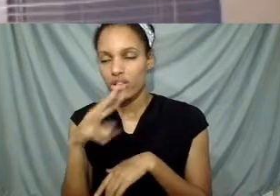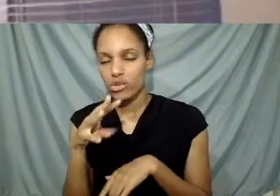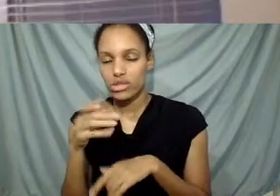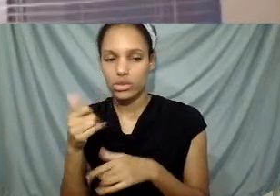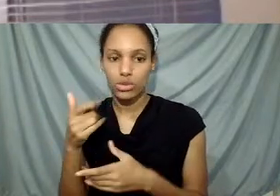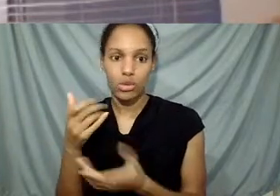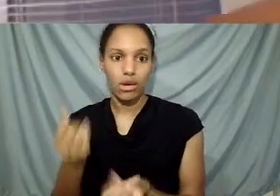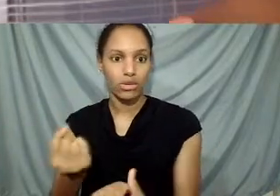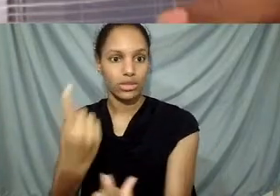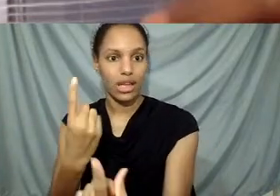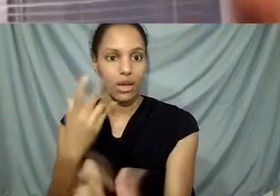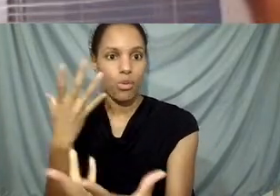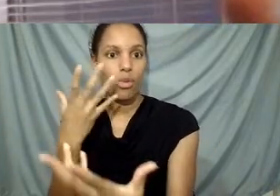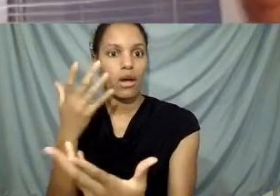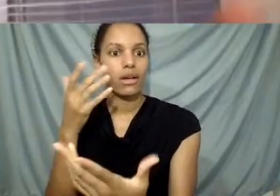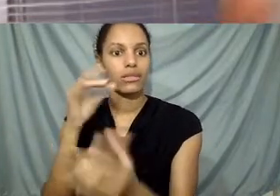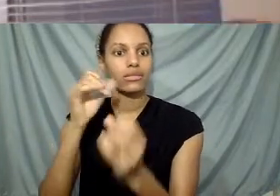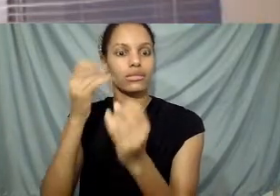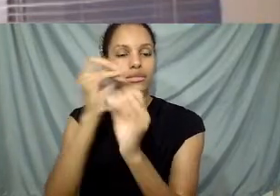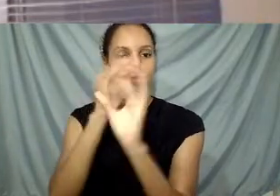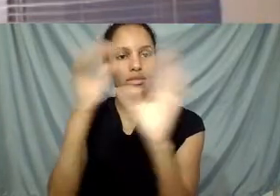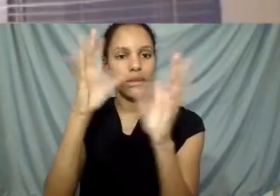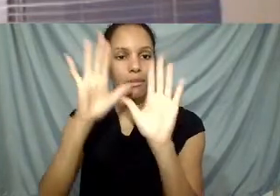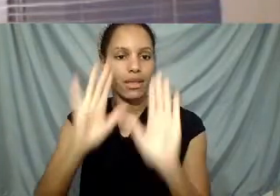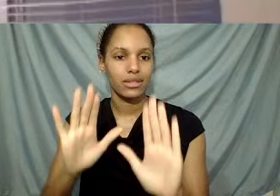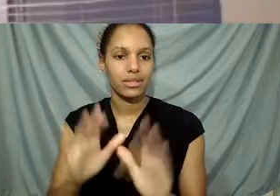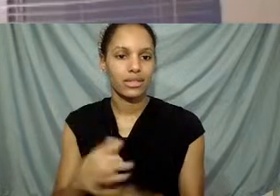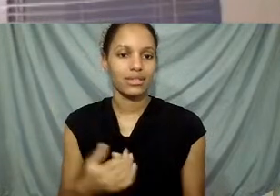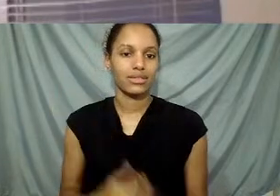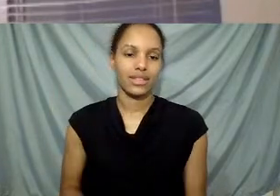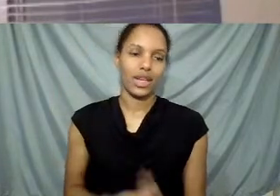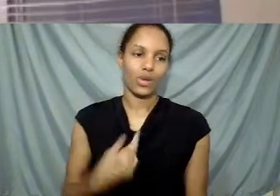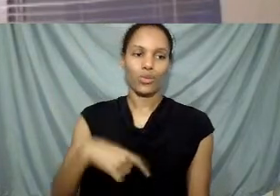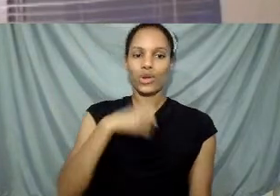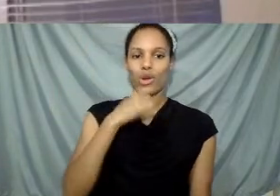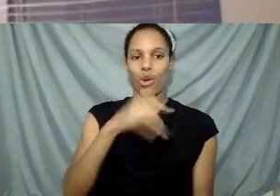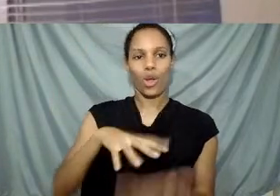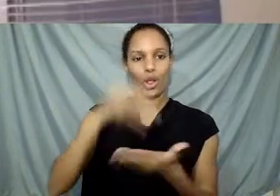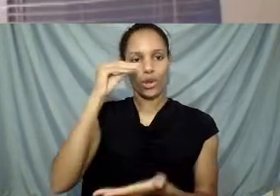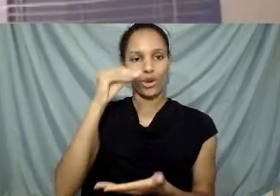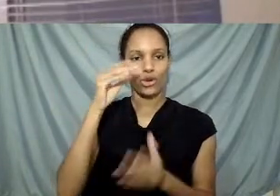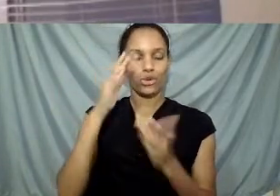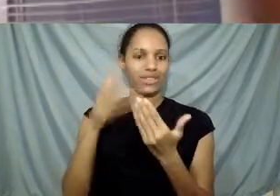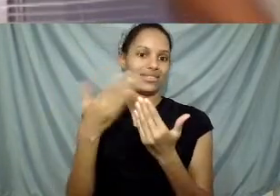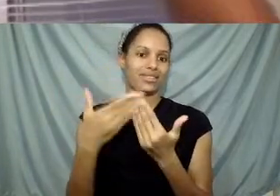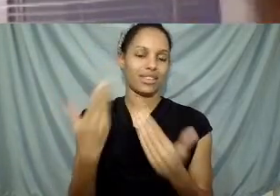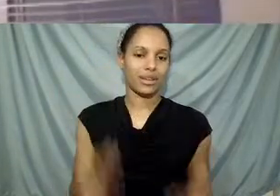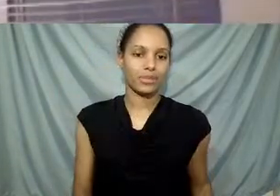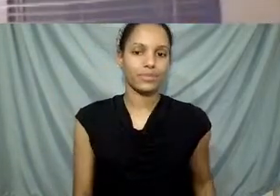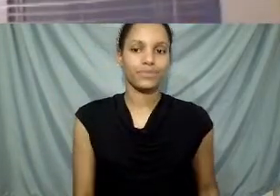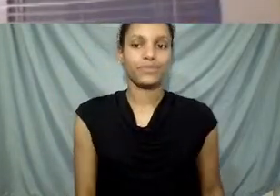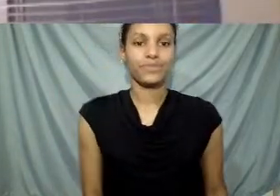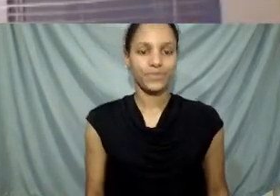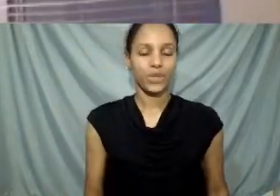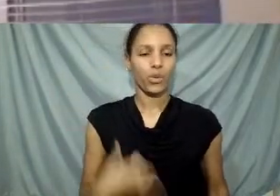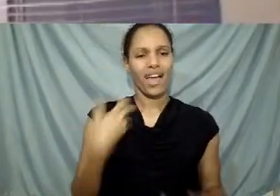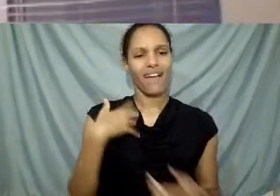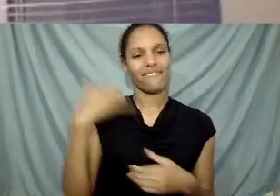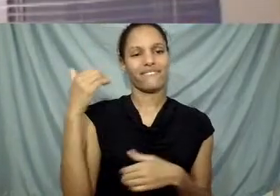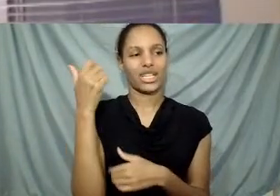That's the way people work. Yeah. We don't learn easily, No. We have hard